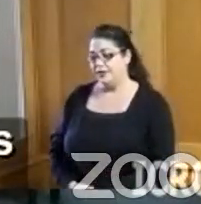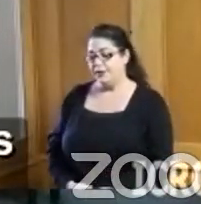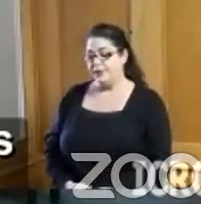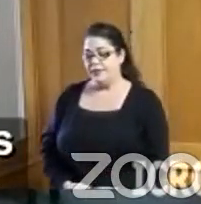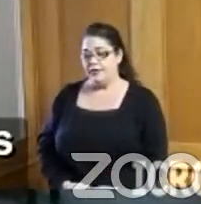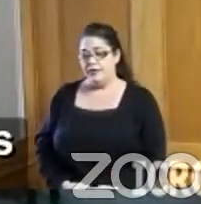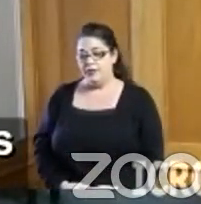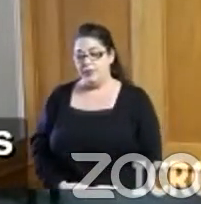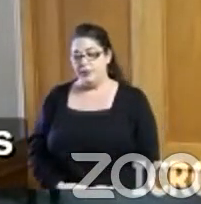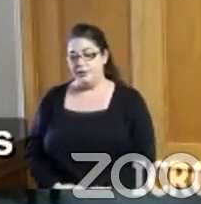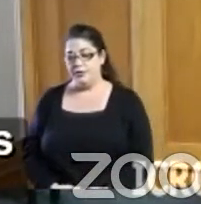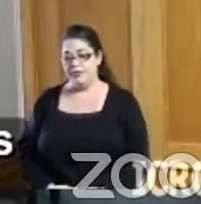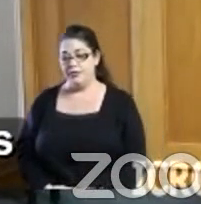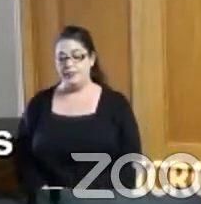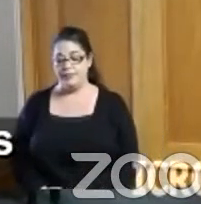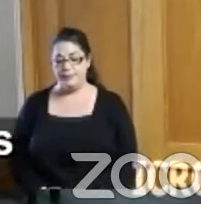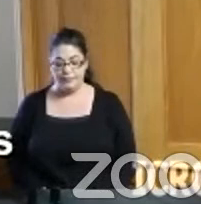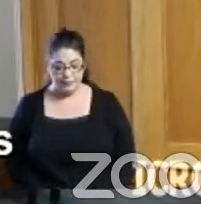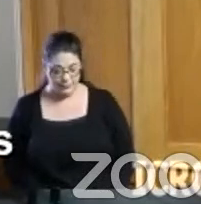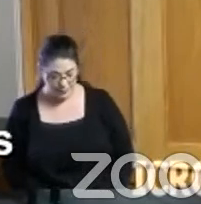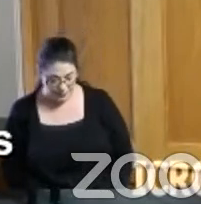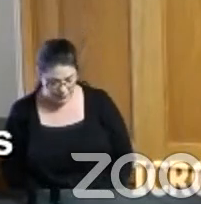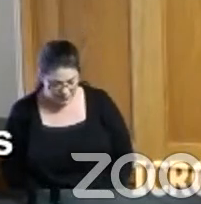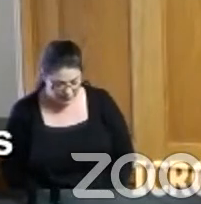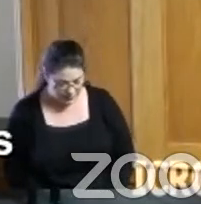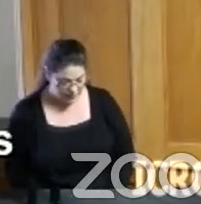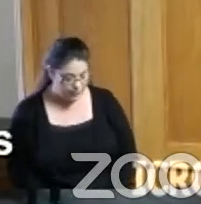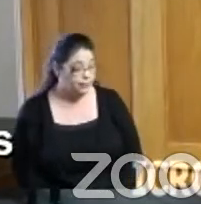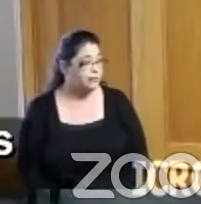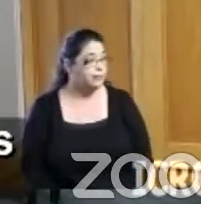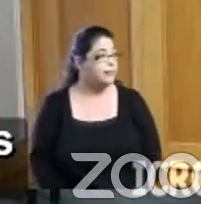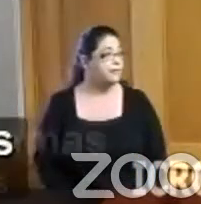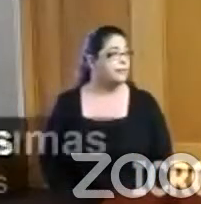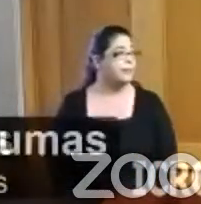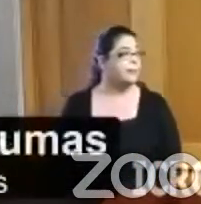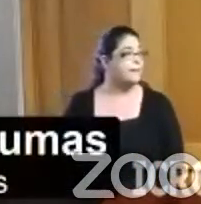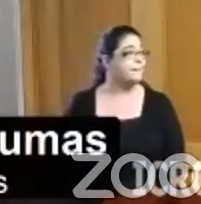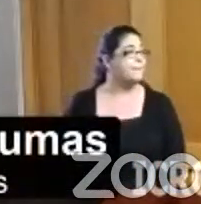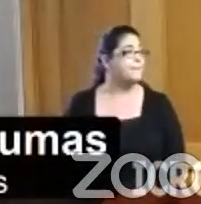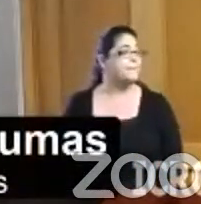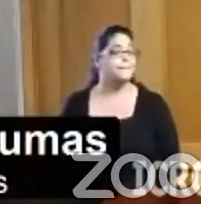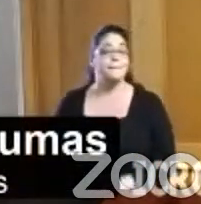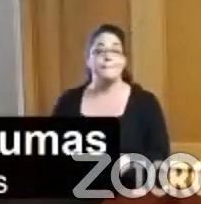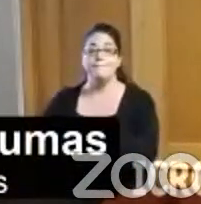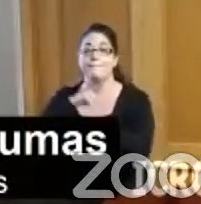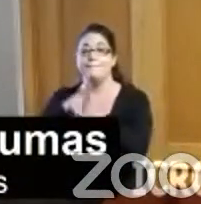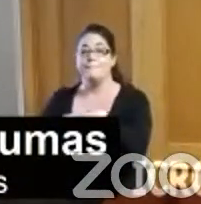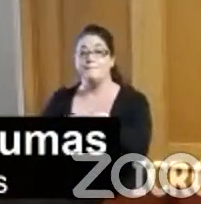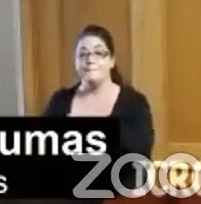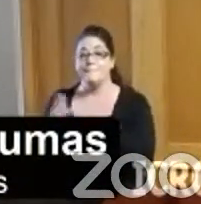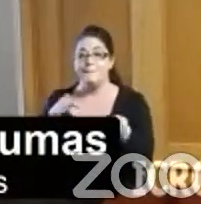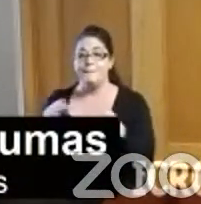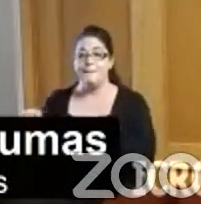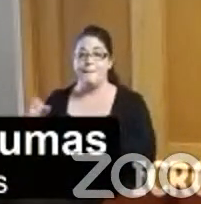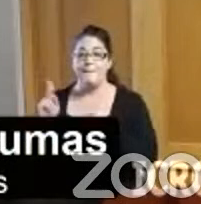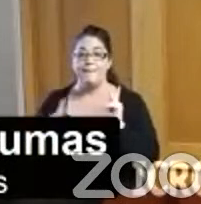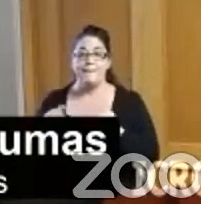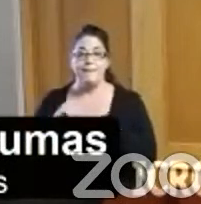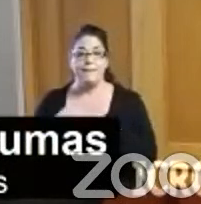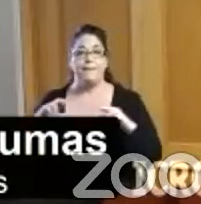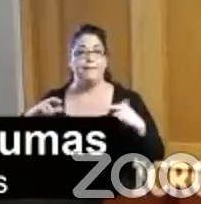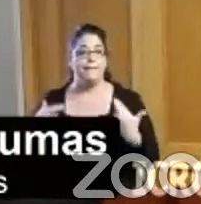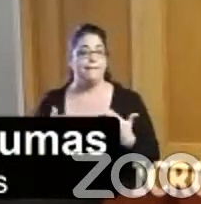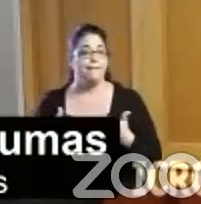forward on our consent items. I'm actually going to change the protocol, what I was going to do. Normally what I do for those that are listening or in the room